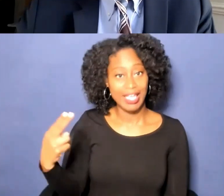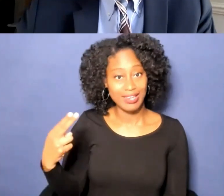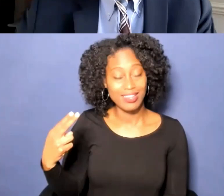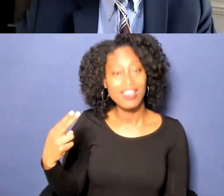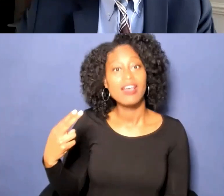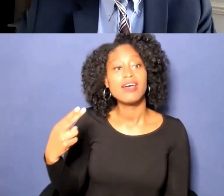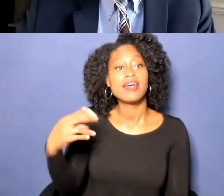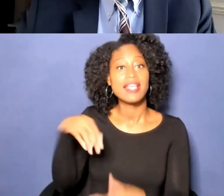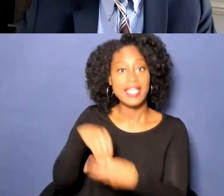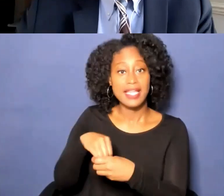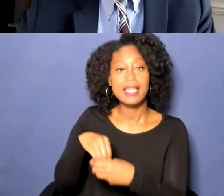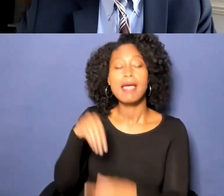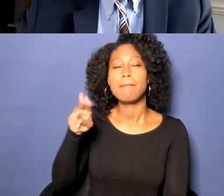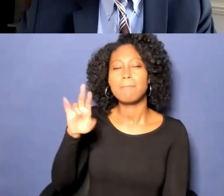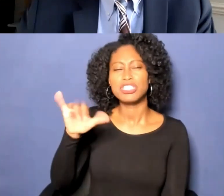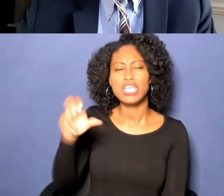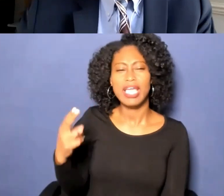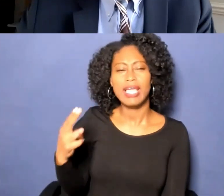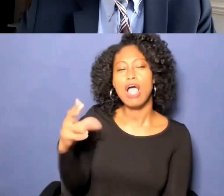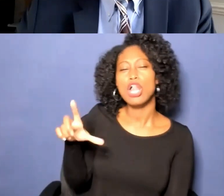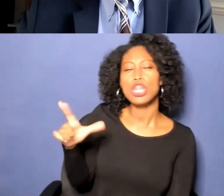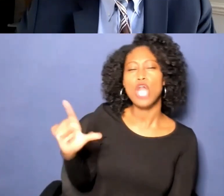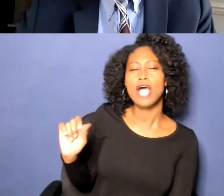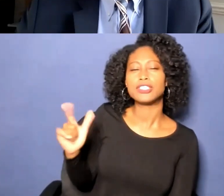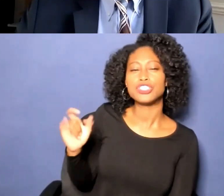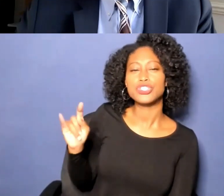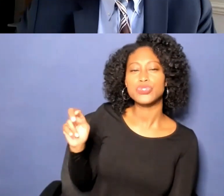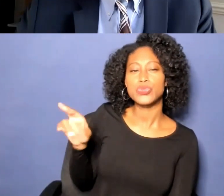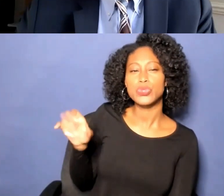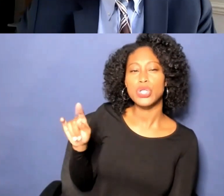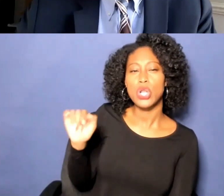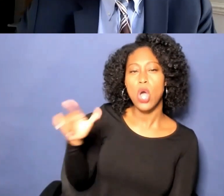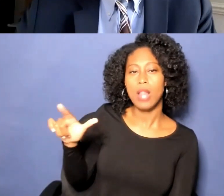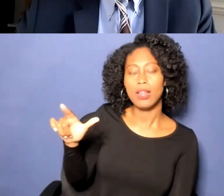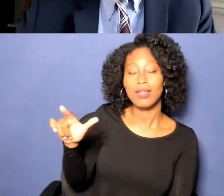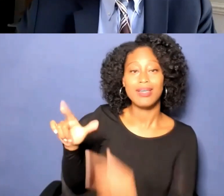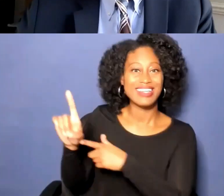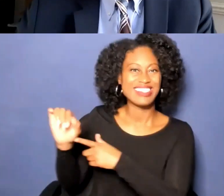of Michigan longitudinal data sets, as well as